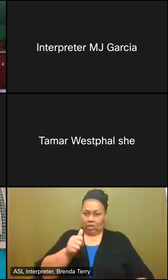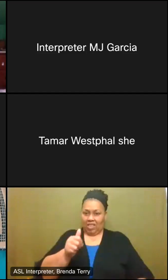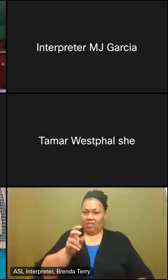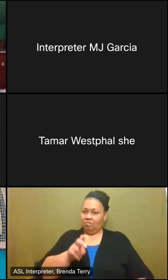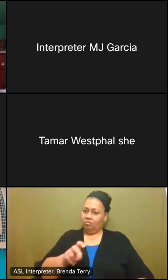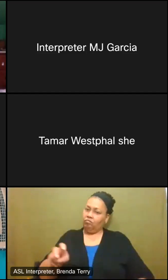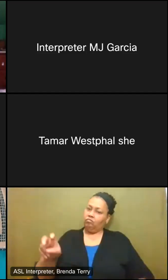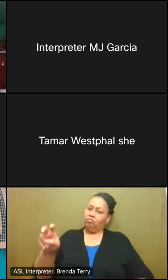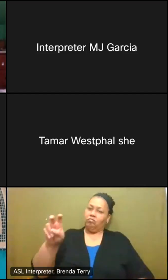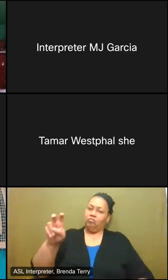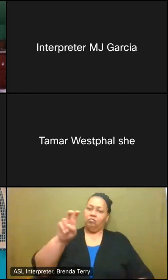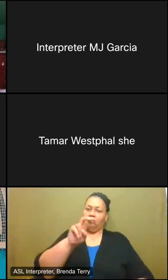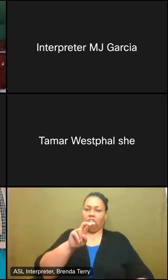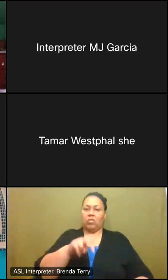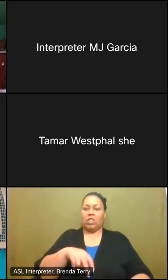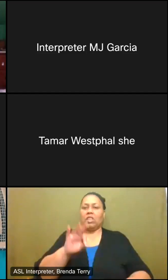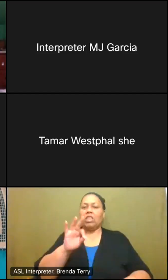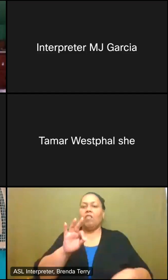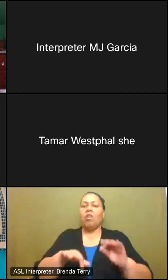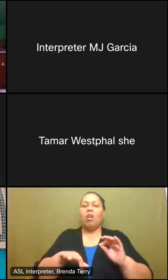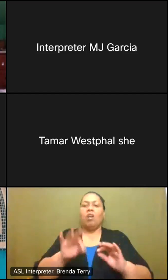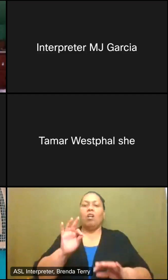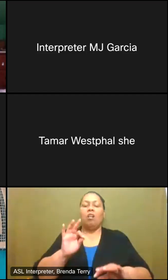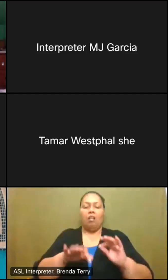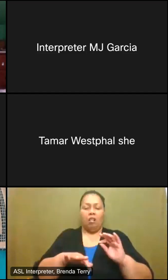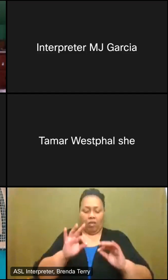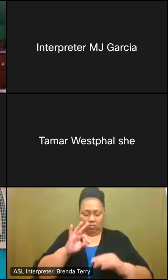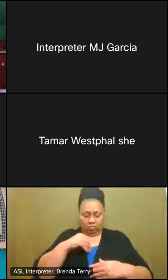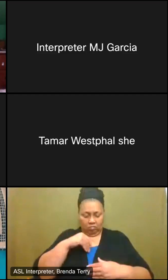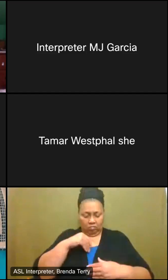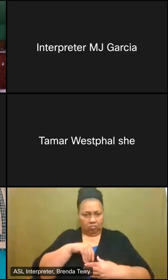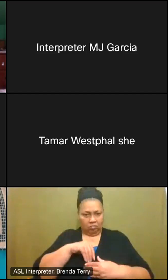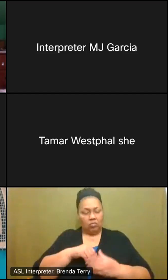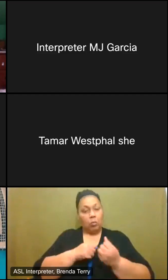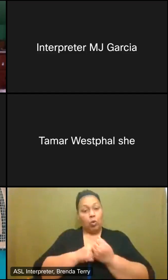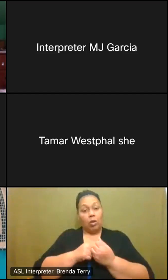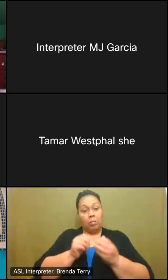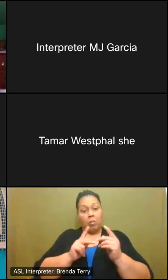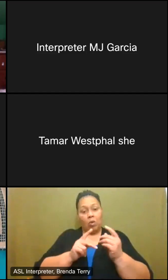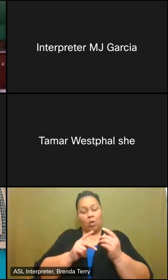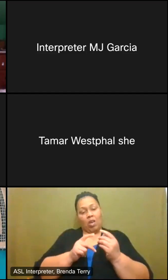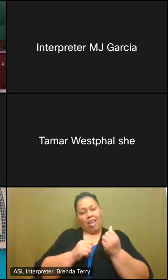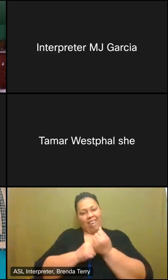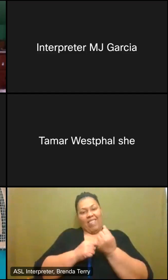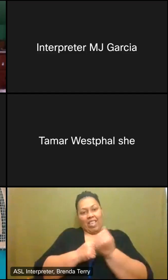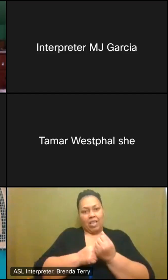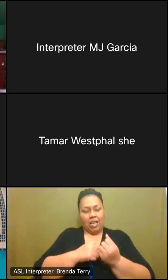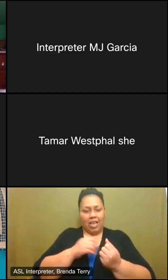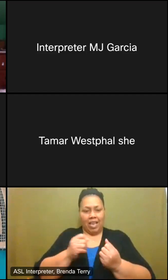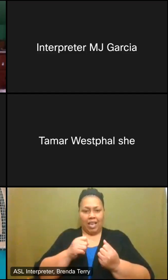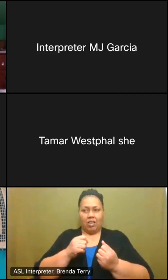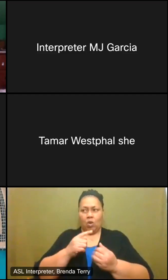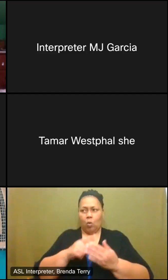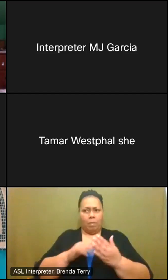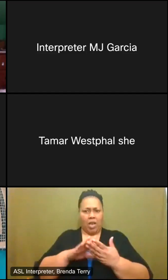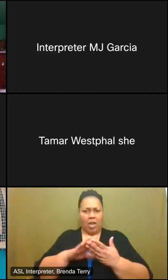this supporting folks as an advocate, and then there's also what am I learning and applying to my own life